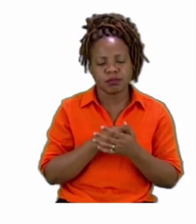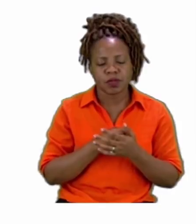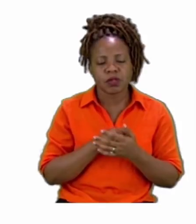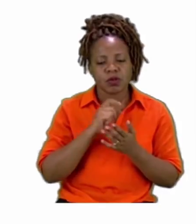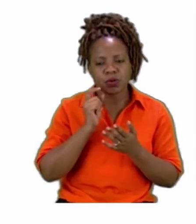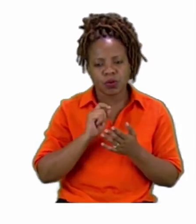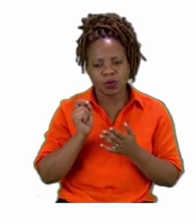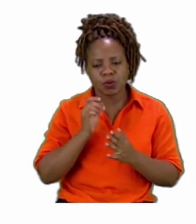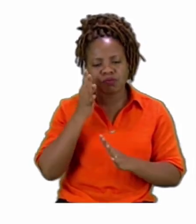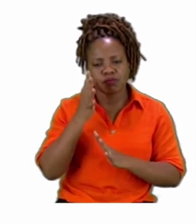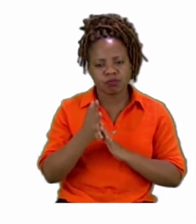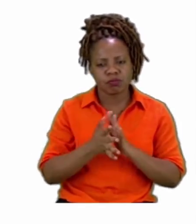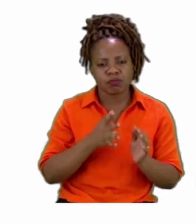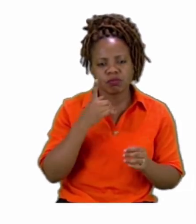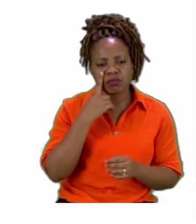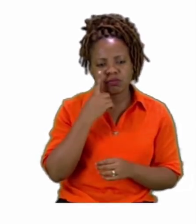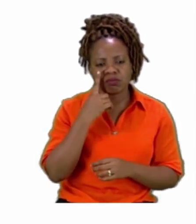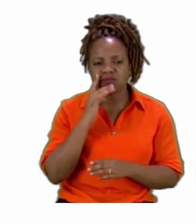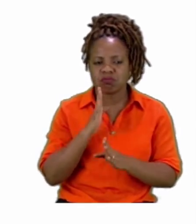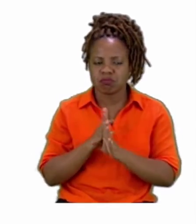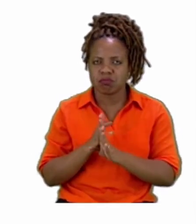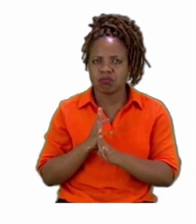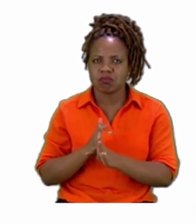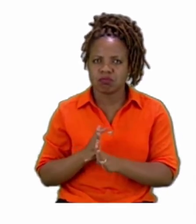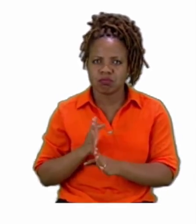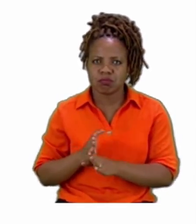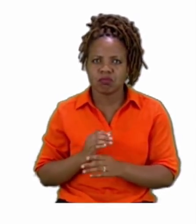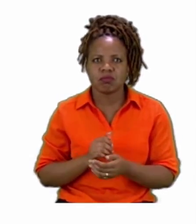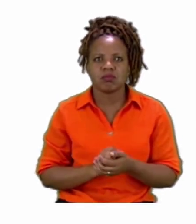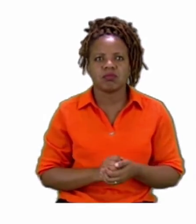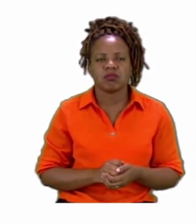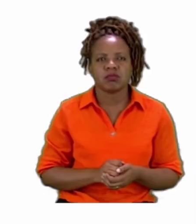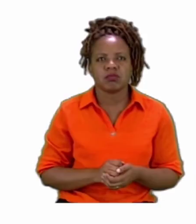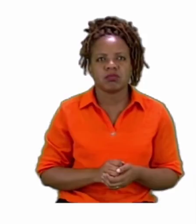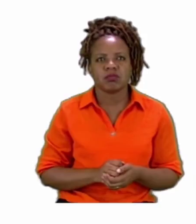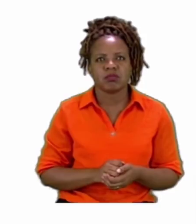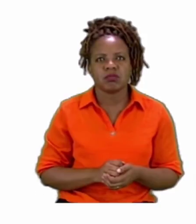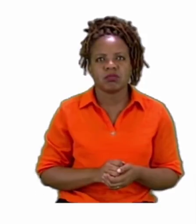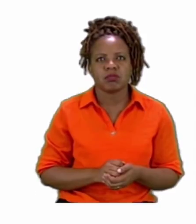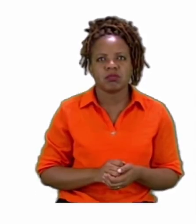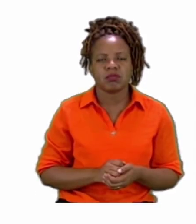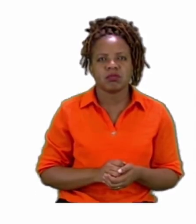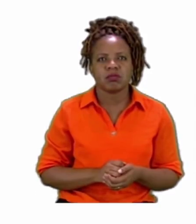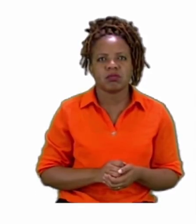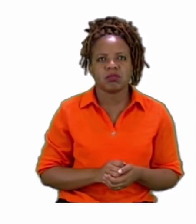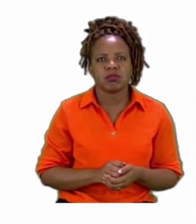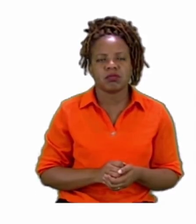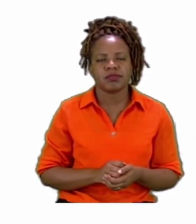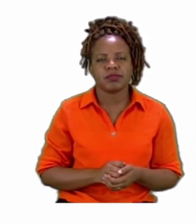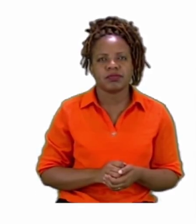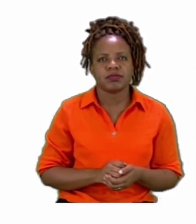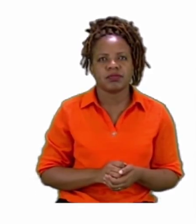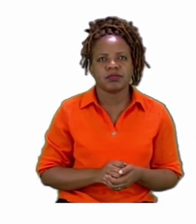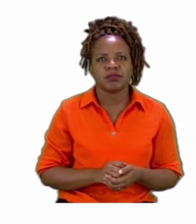as you go along. When you get to the last sentence, the 7th sentence, please make sure that it